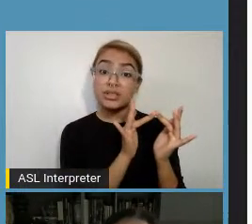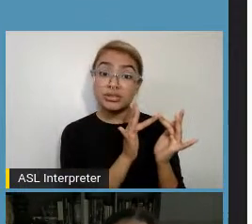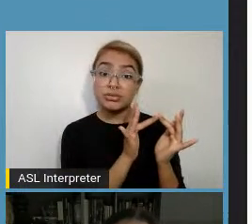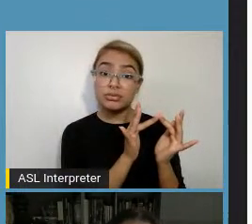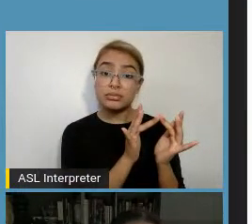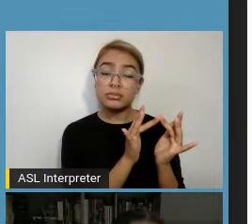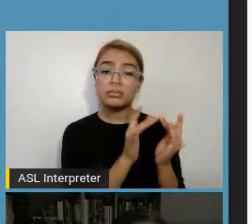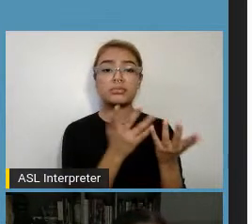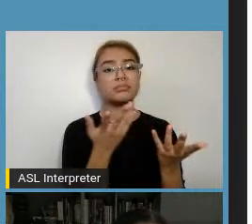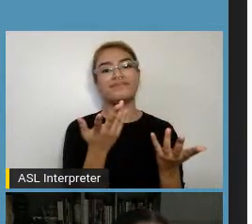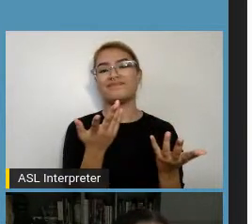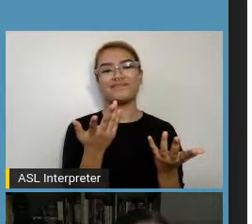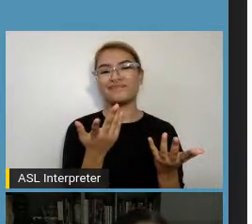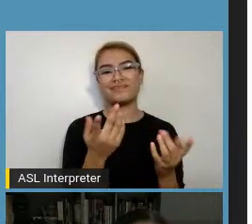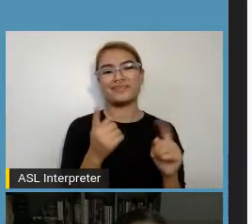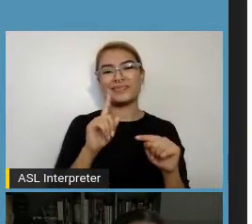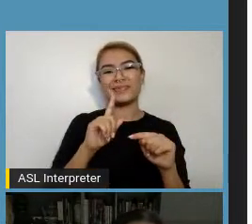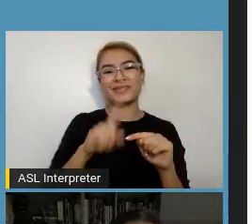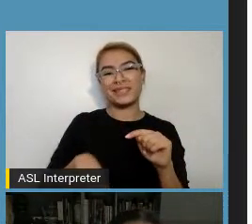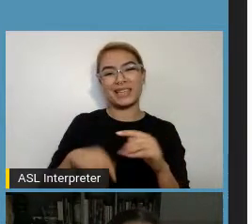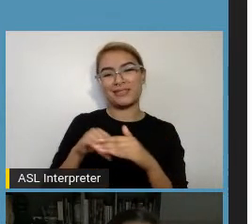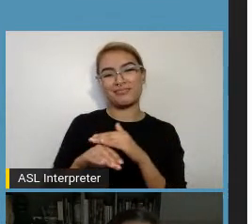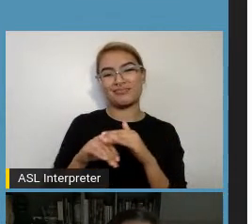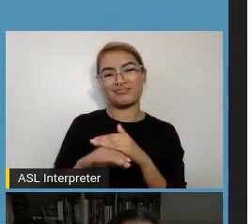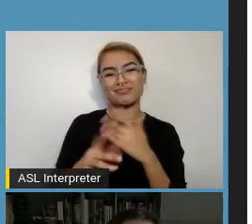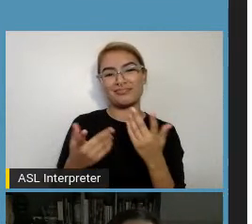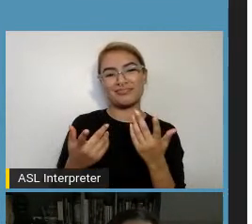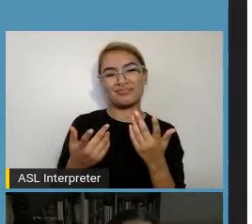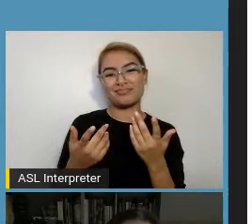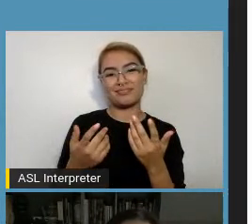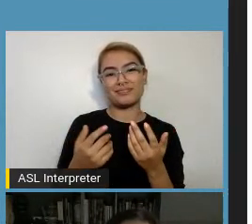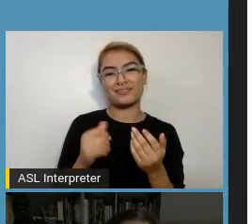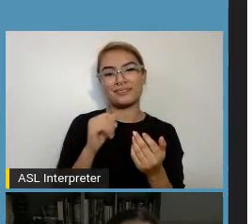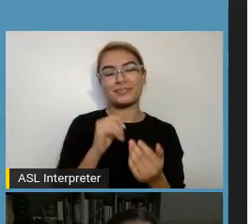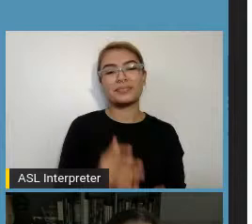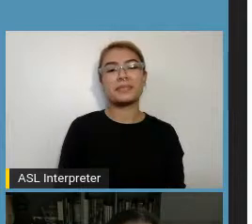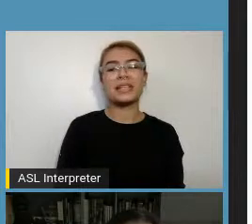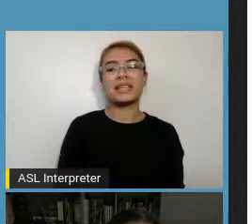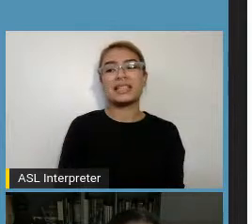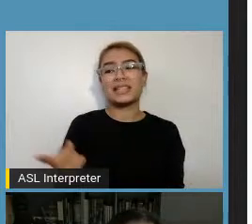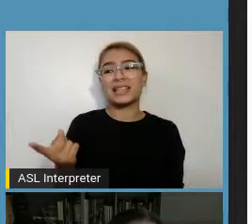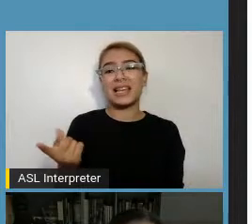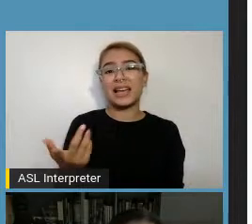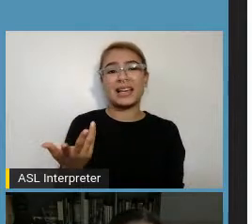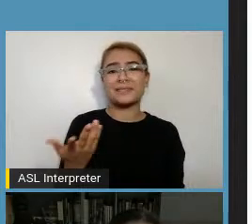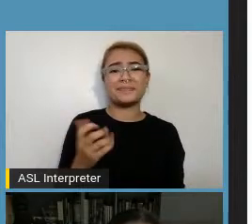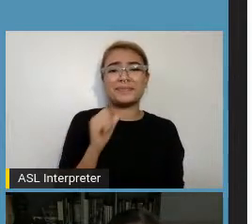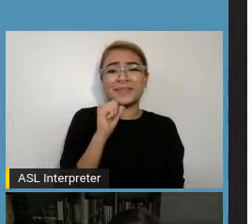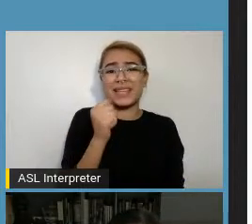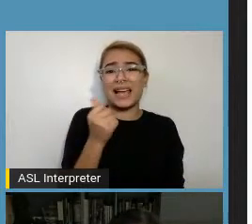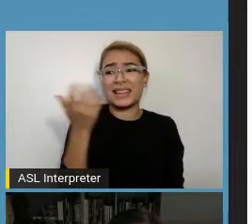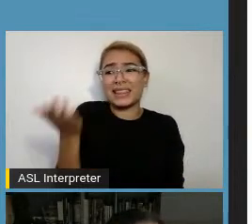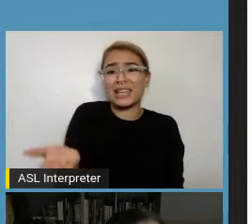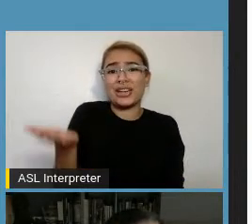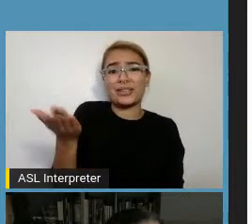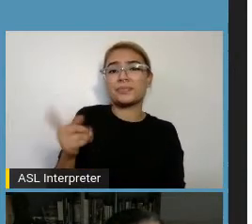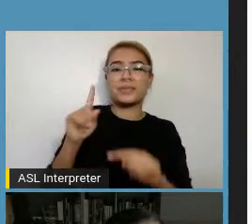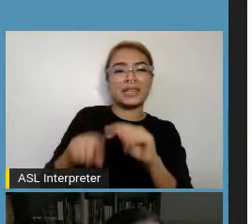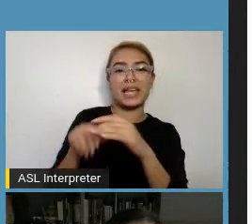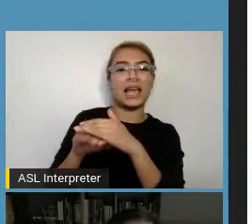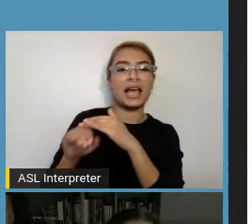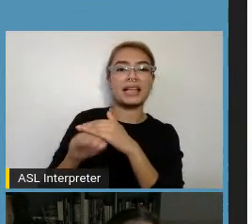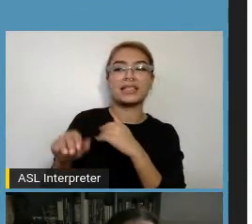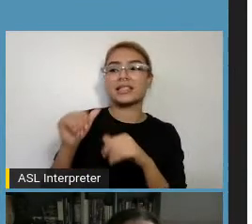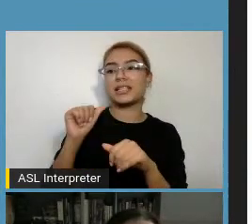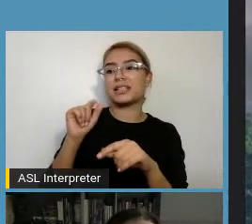transferring that to something that makes it usable and accessible, it might as well just not be there because we can't access it or